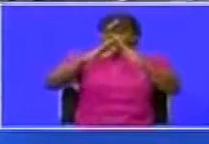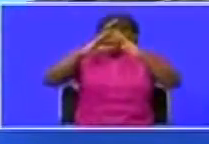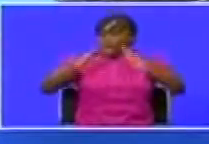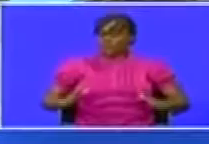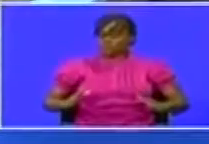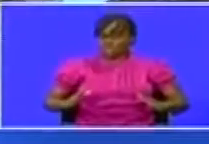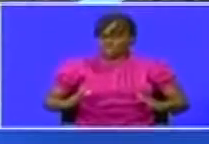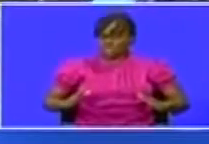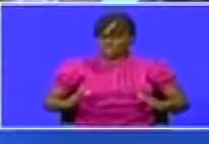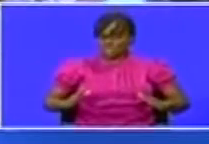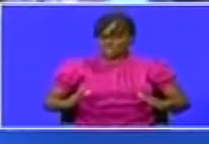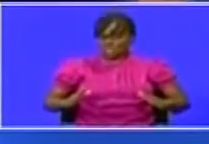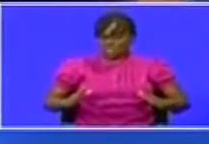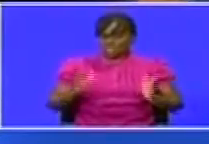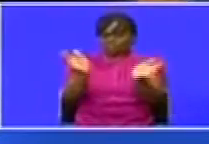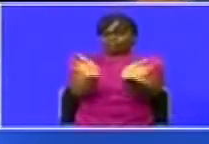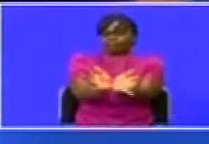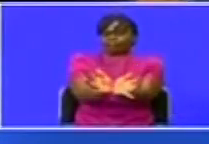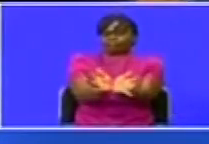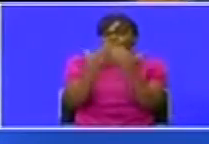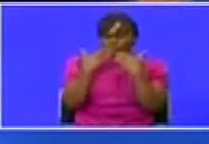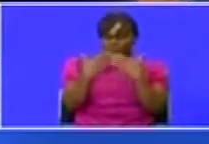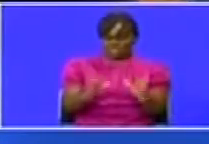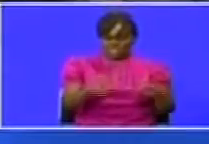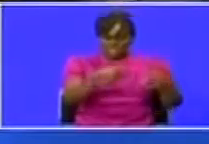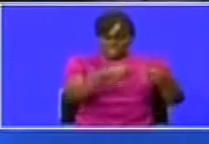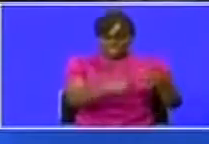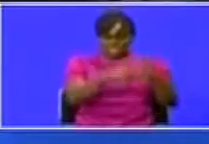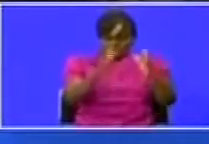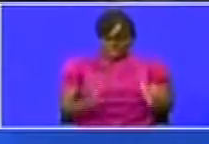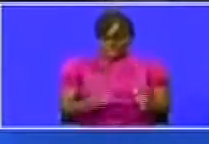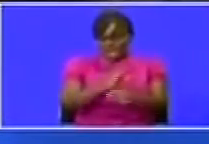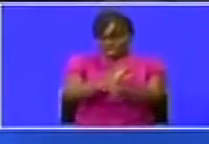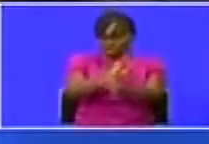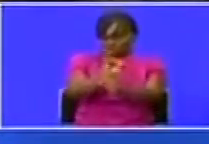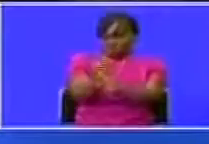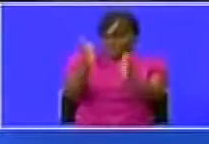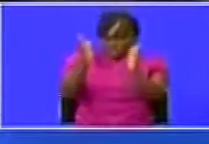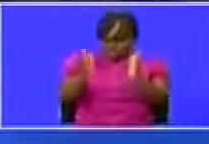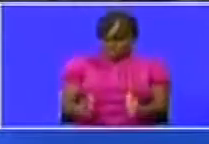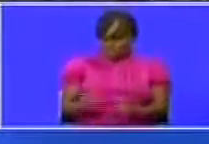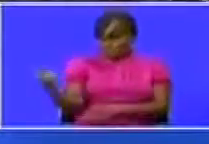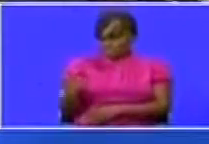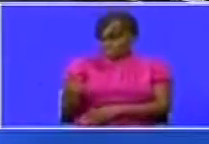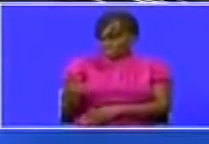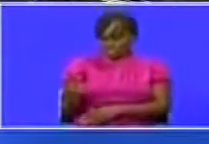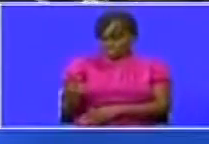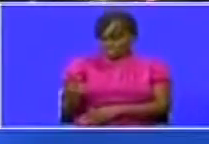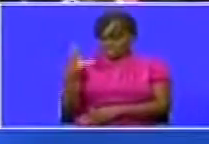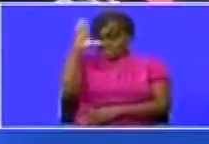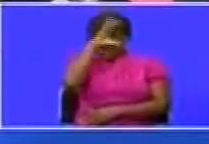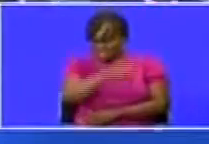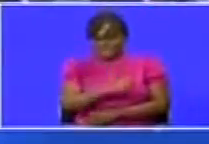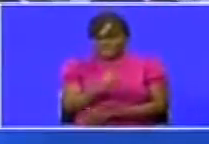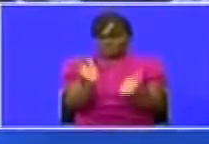Huruma building has already been arrested, while the engineer and architect who oversaw the construction work are still at